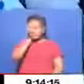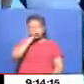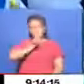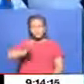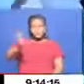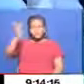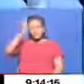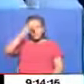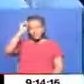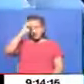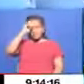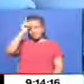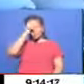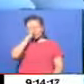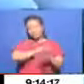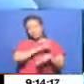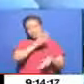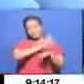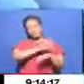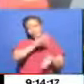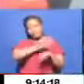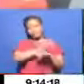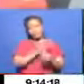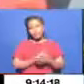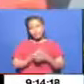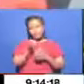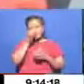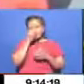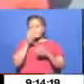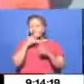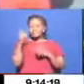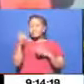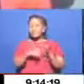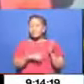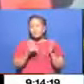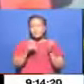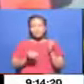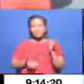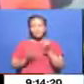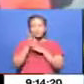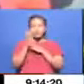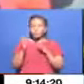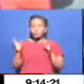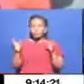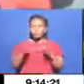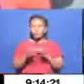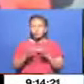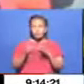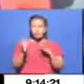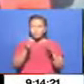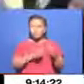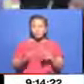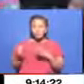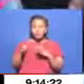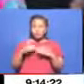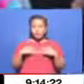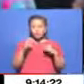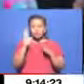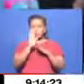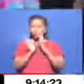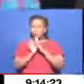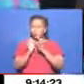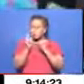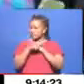as baseless. Ruto says the coalition has no interest in reviving the constitutional changes debate, saying the monies meant for the